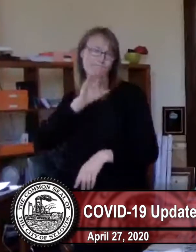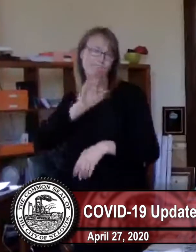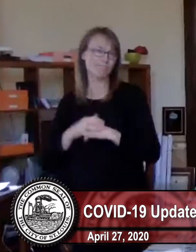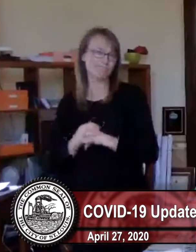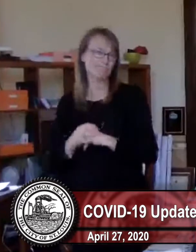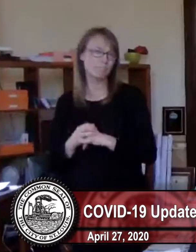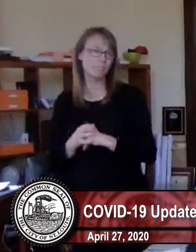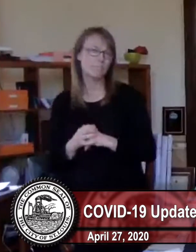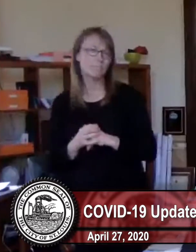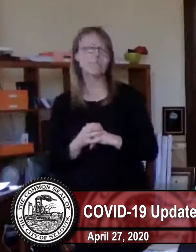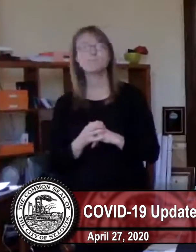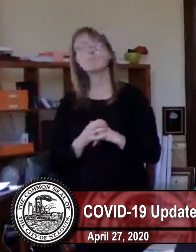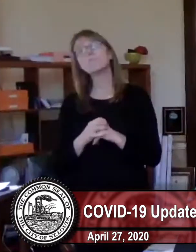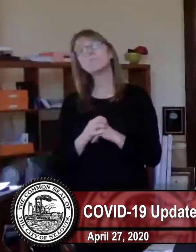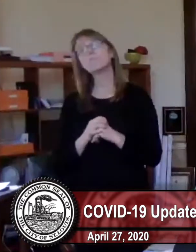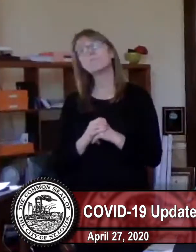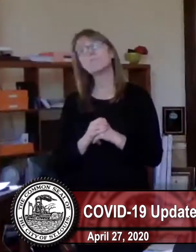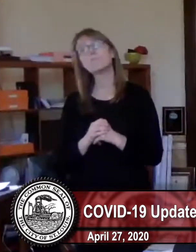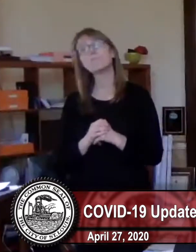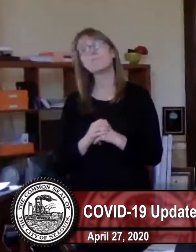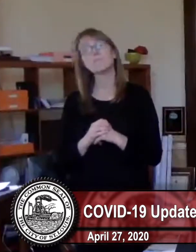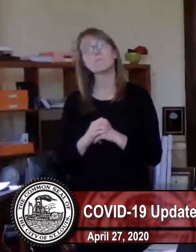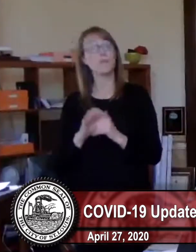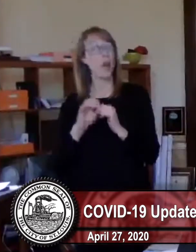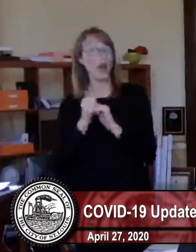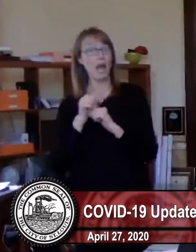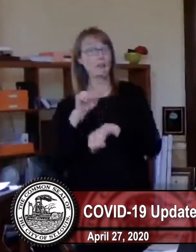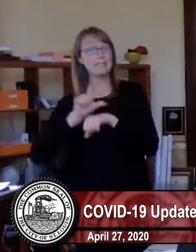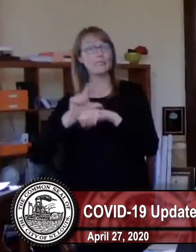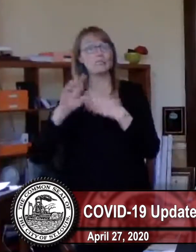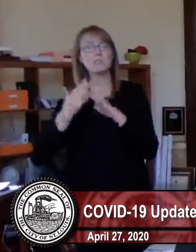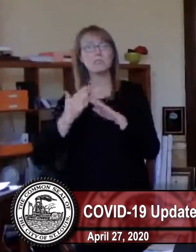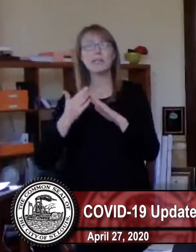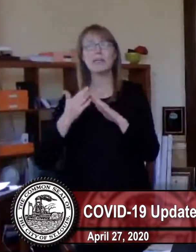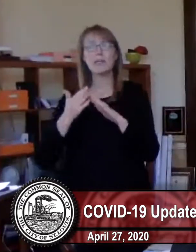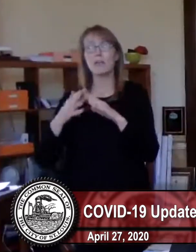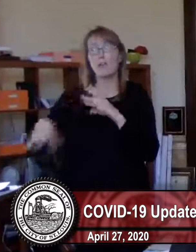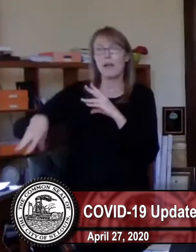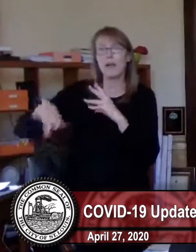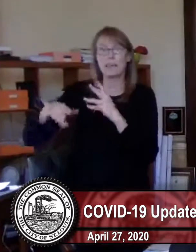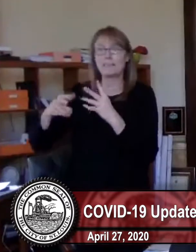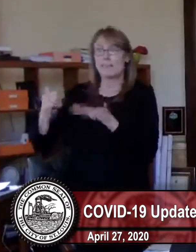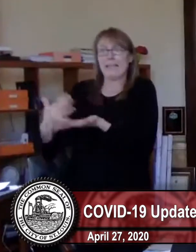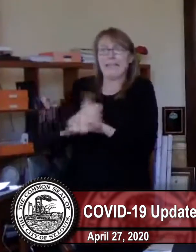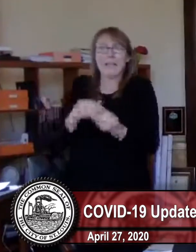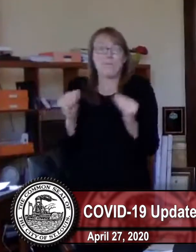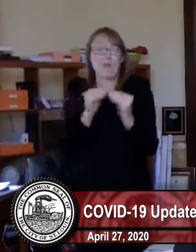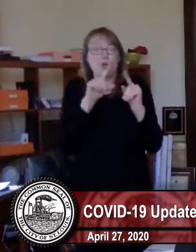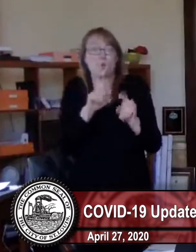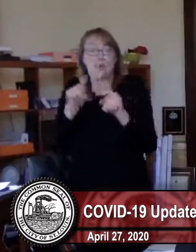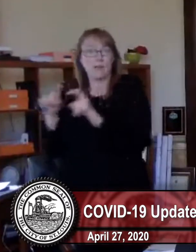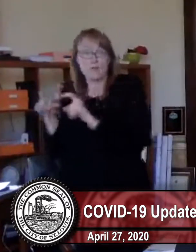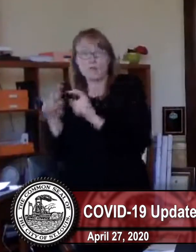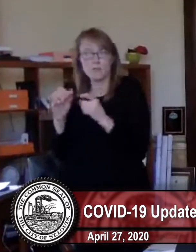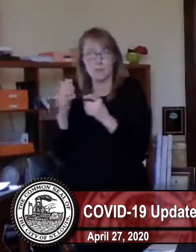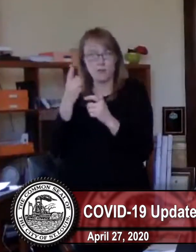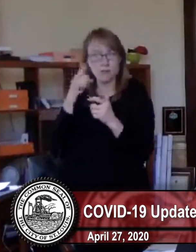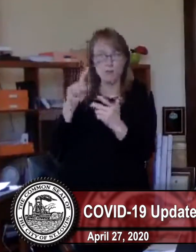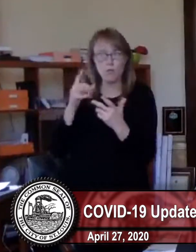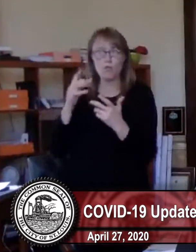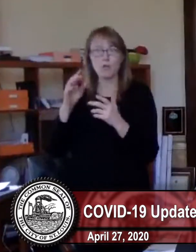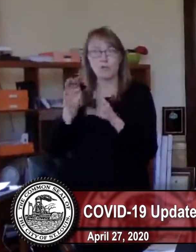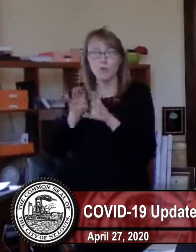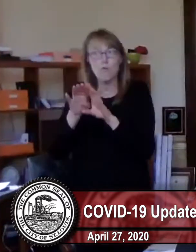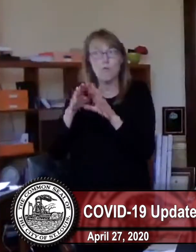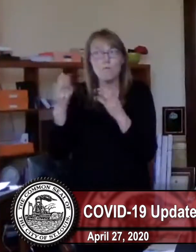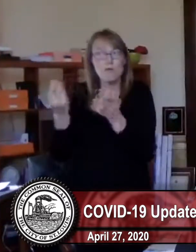expanding its testing capabilities so it can begin to reopen? So tests are still a problem. We don't have enough